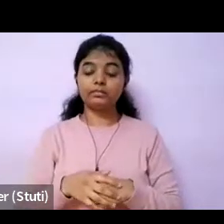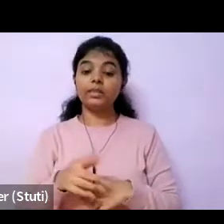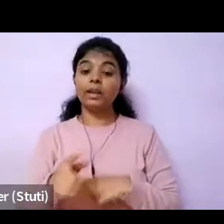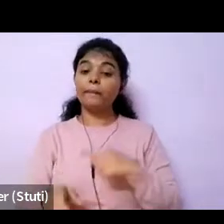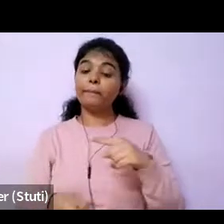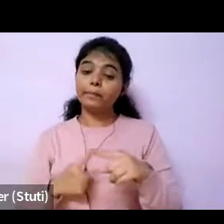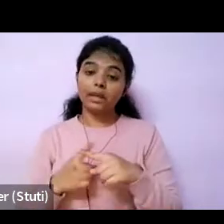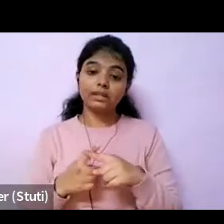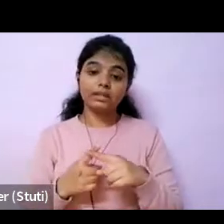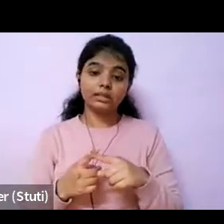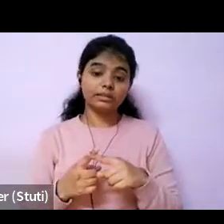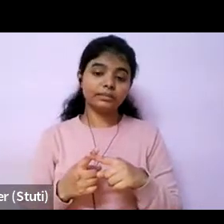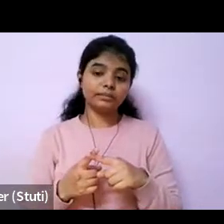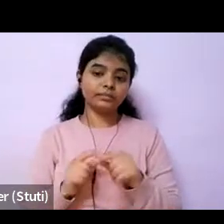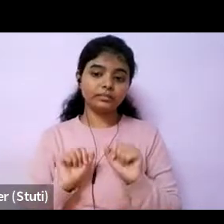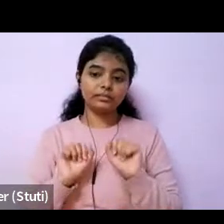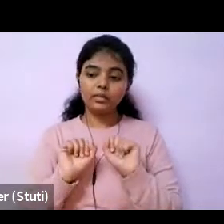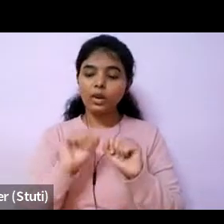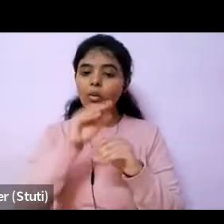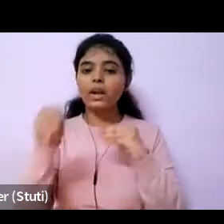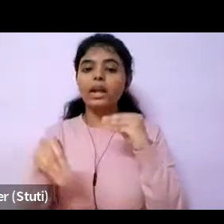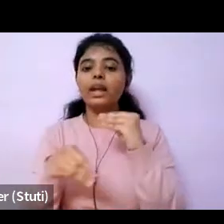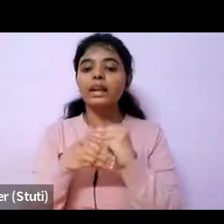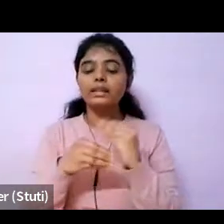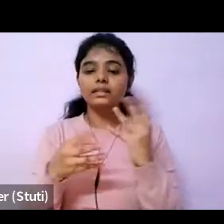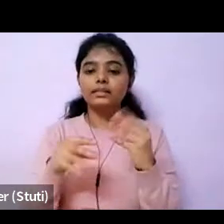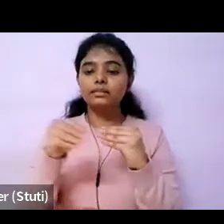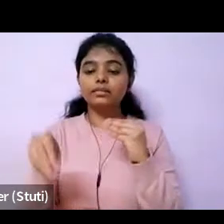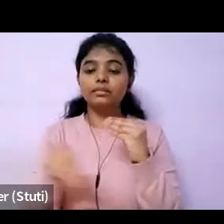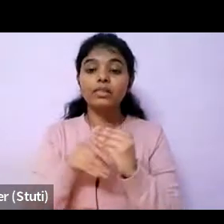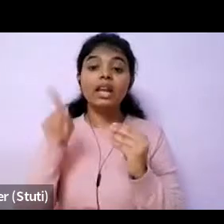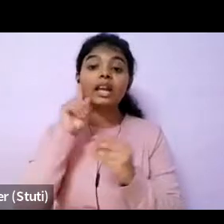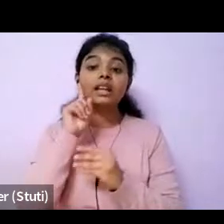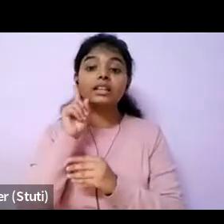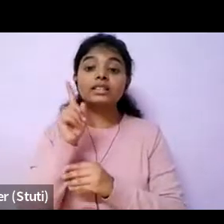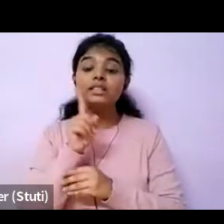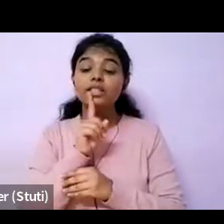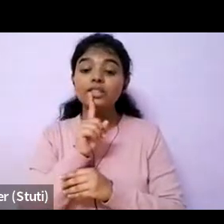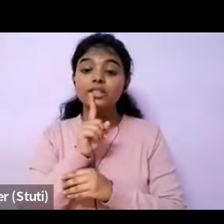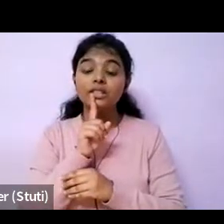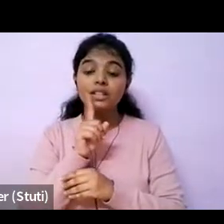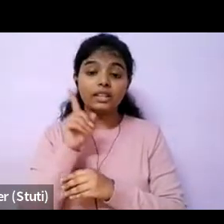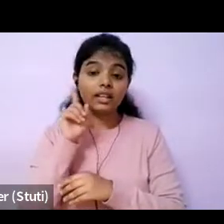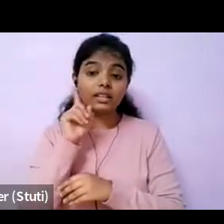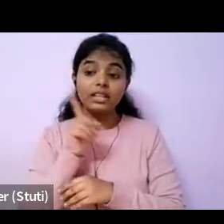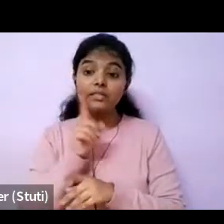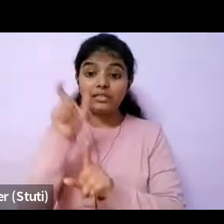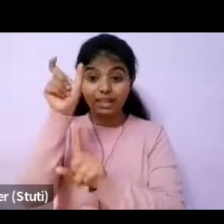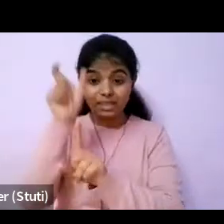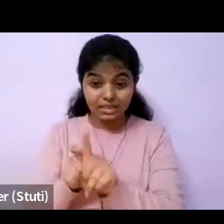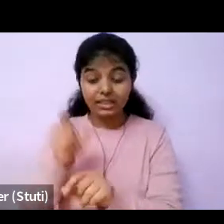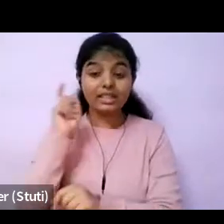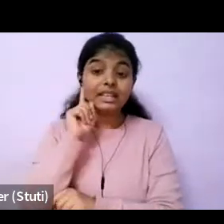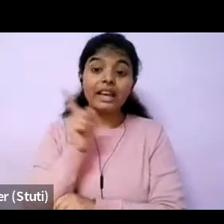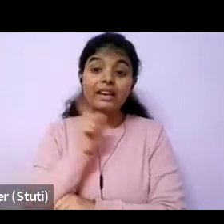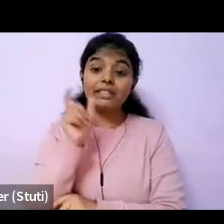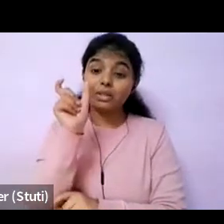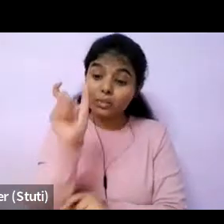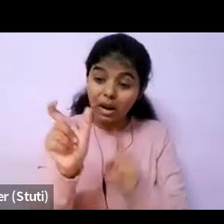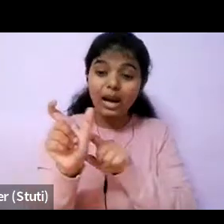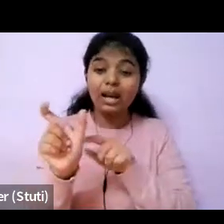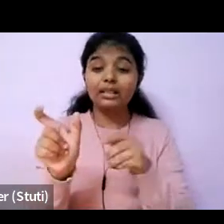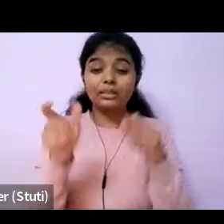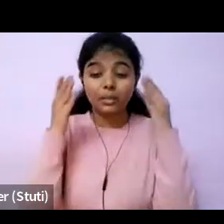includes about her struggle. Not the deafness is something that she stresses upon. She mainly stresses upon